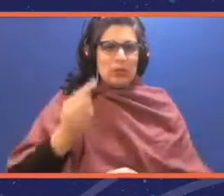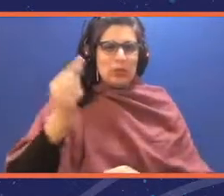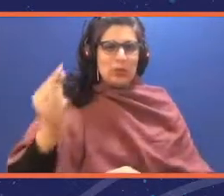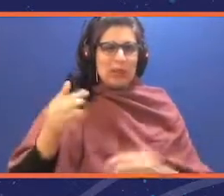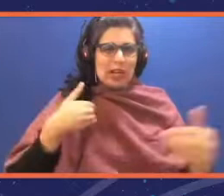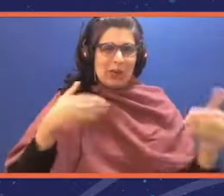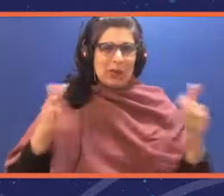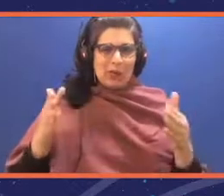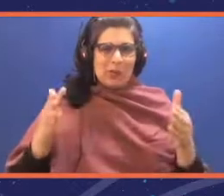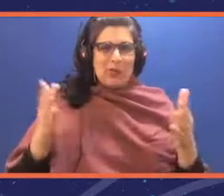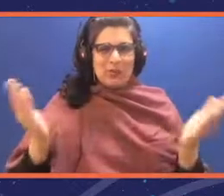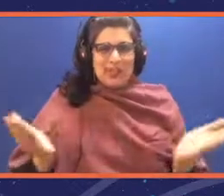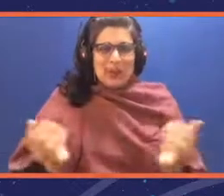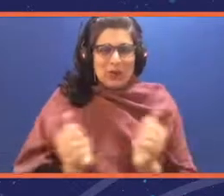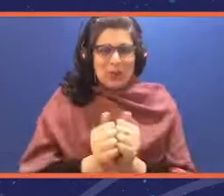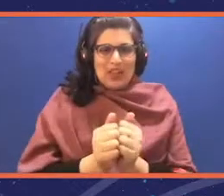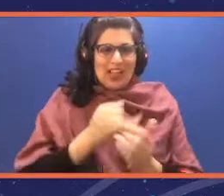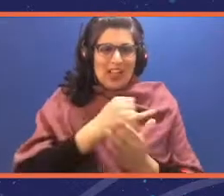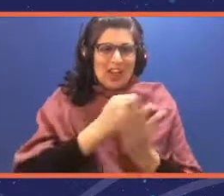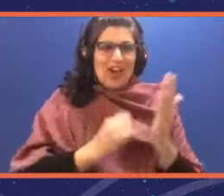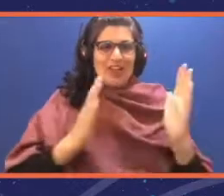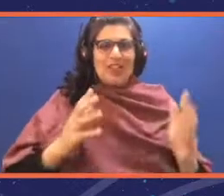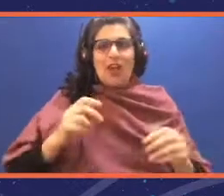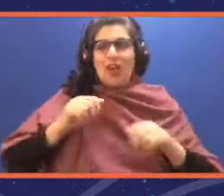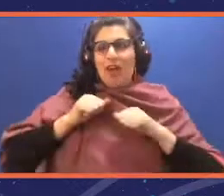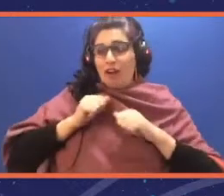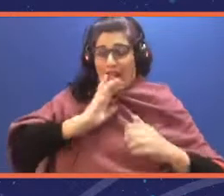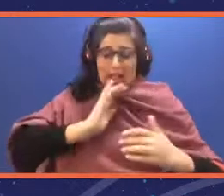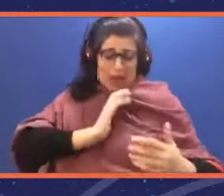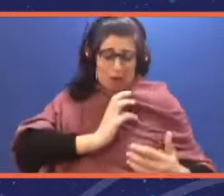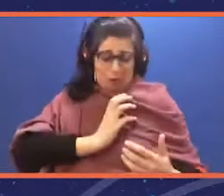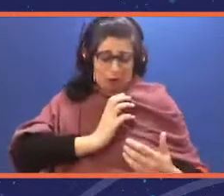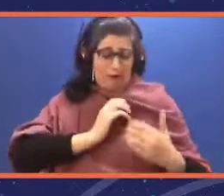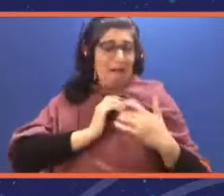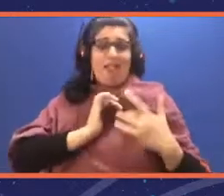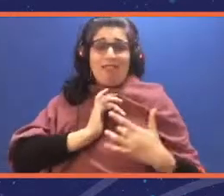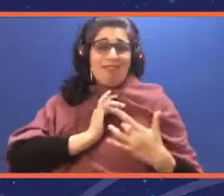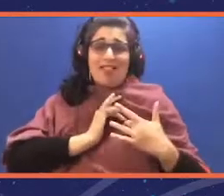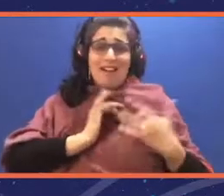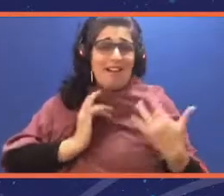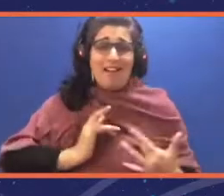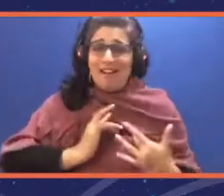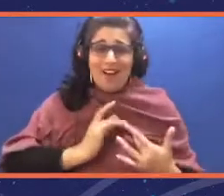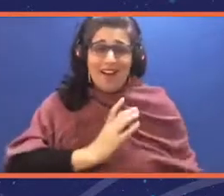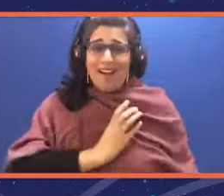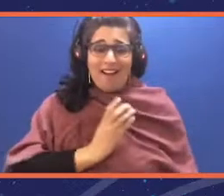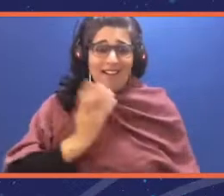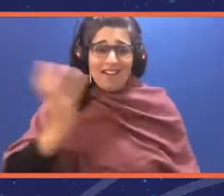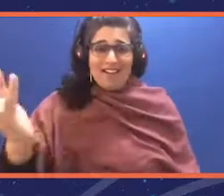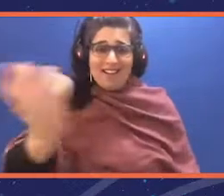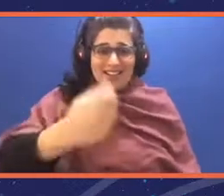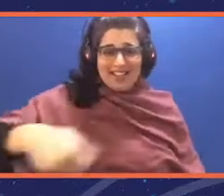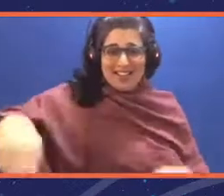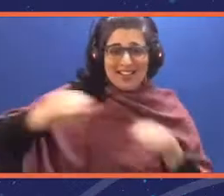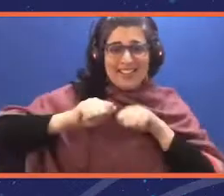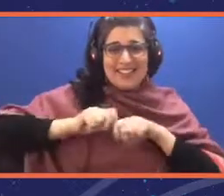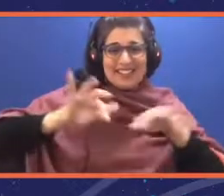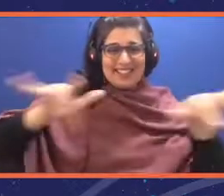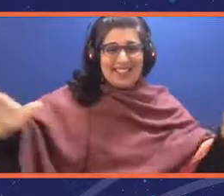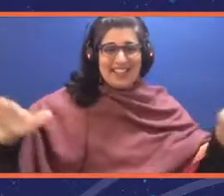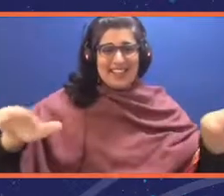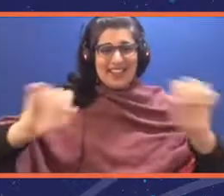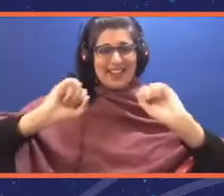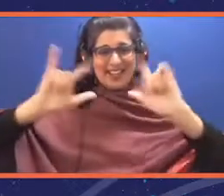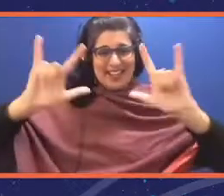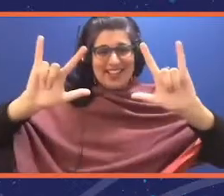we're sending a lot of love over that way. I wish we could be interacting with y'all on that front, but that's all right. We hope you have been